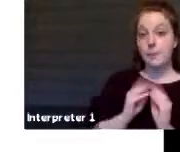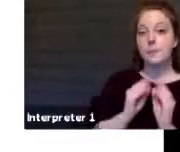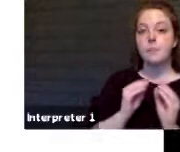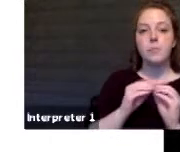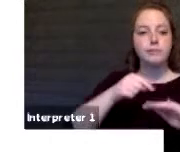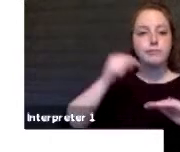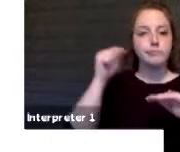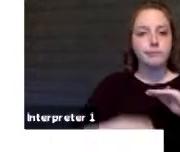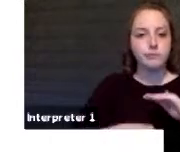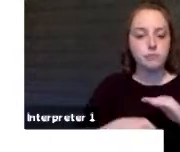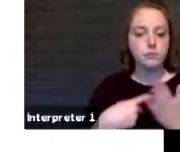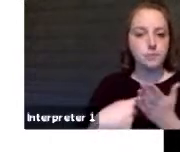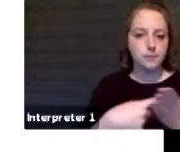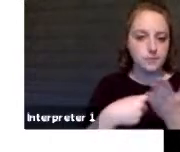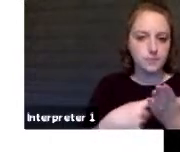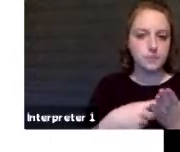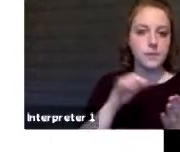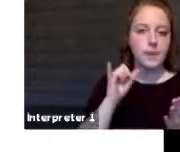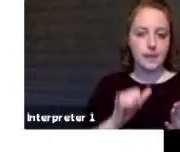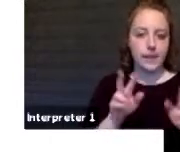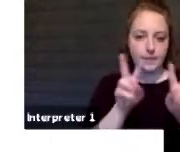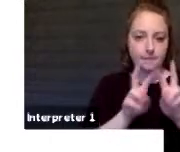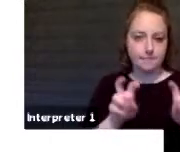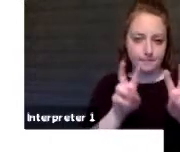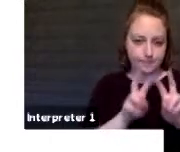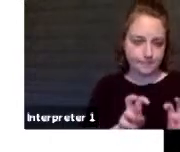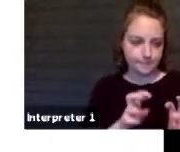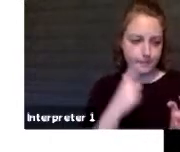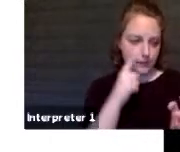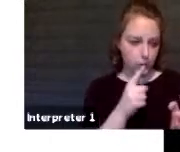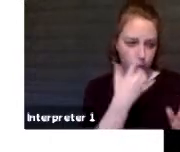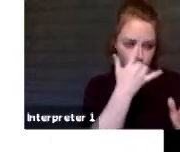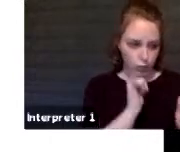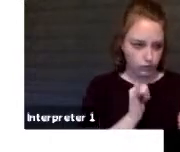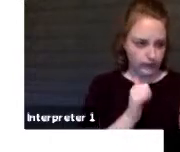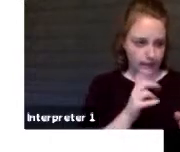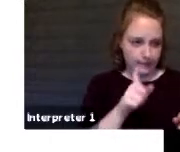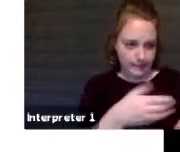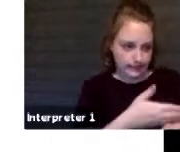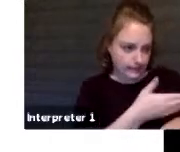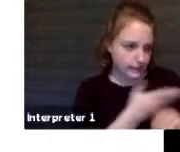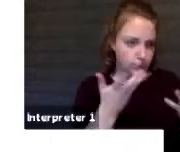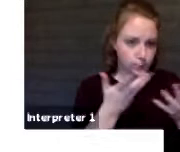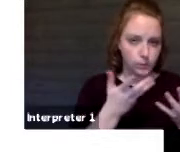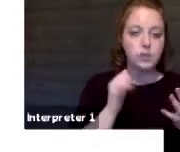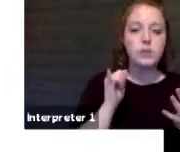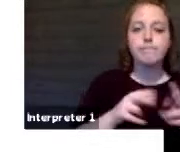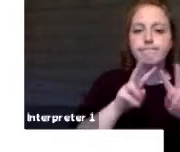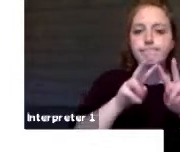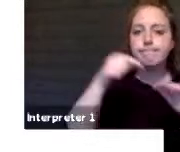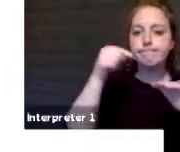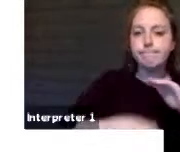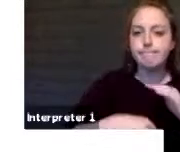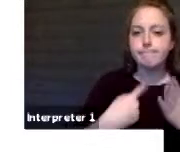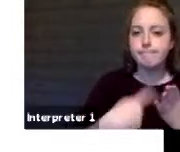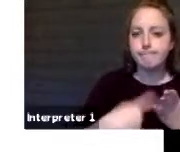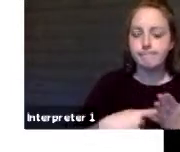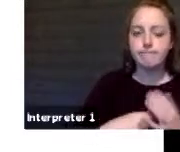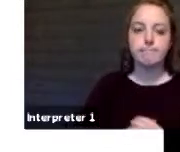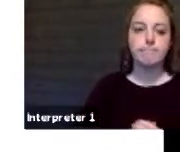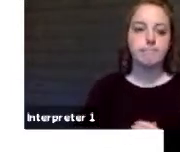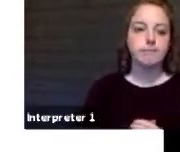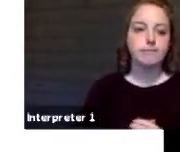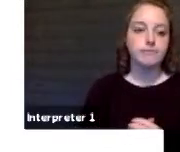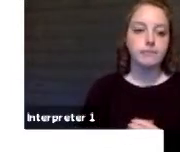about what the facilities condition assessment looked at and what those ranges represents. We also had some